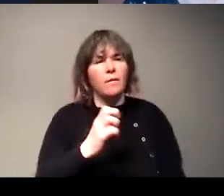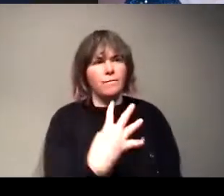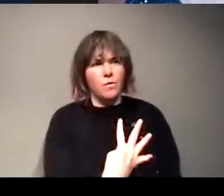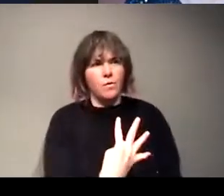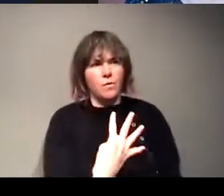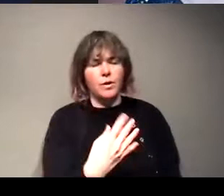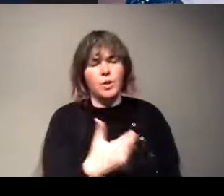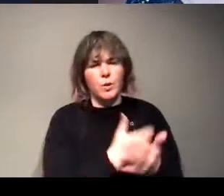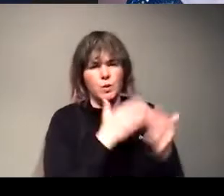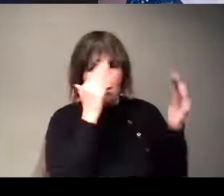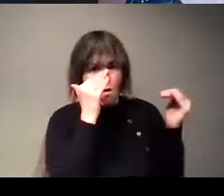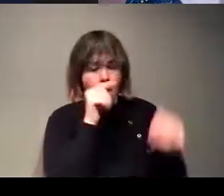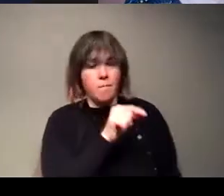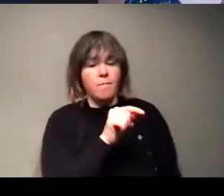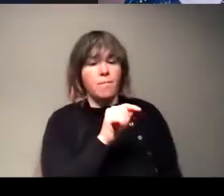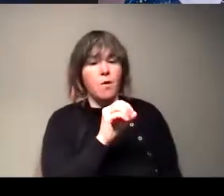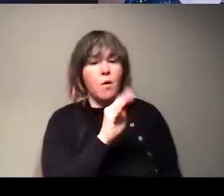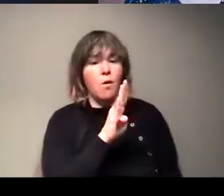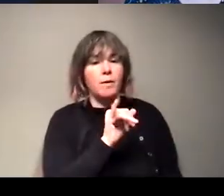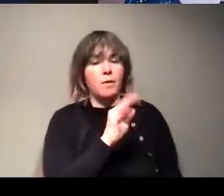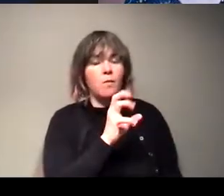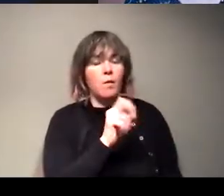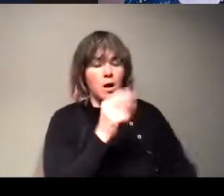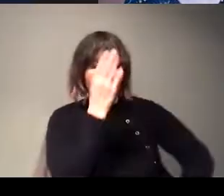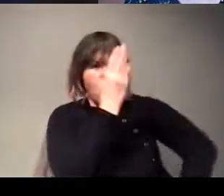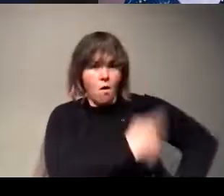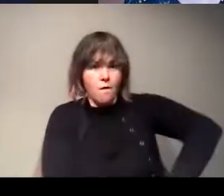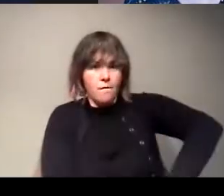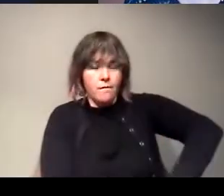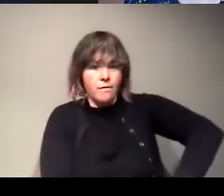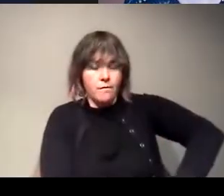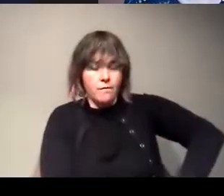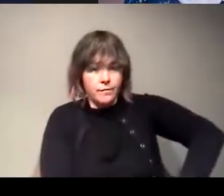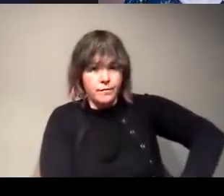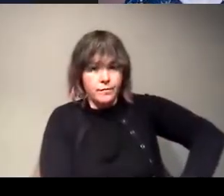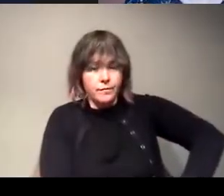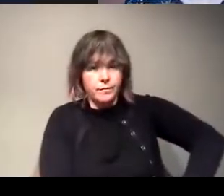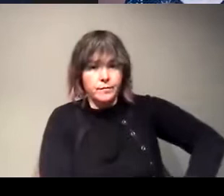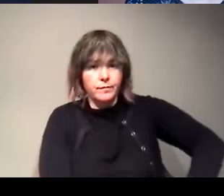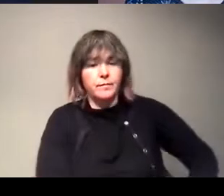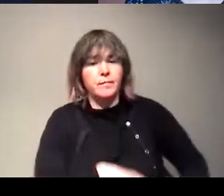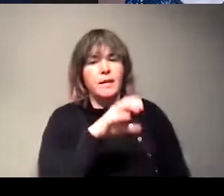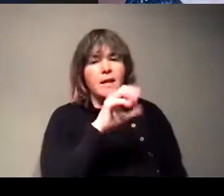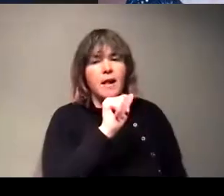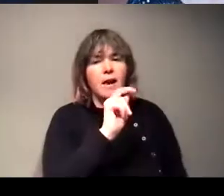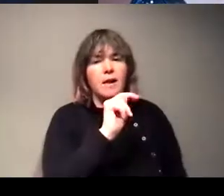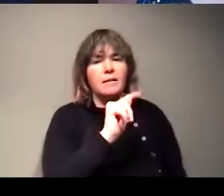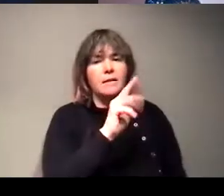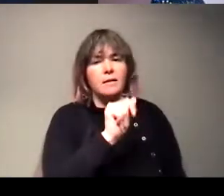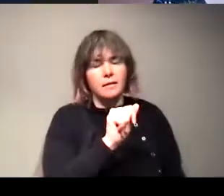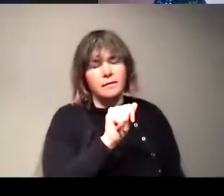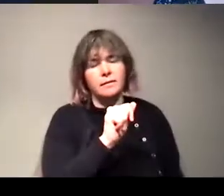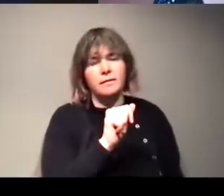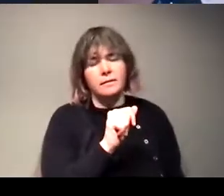Hope, when Obi-Wan cuts off the arm of one of the cantina, one of the characters in the